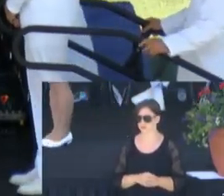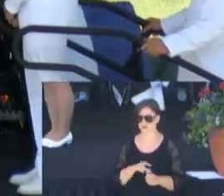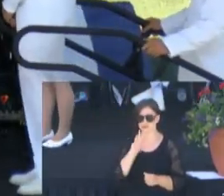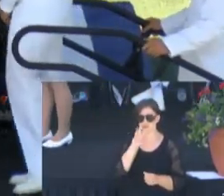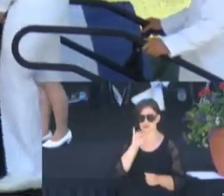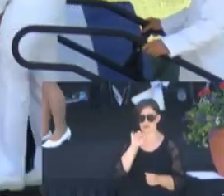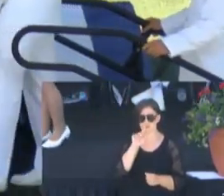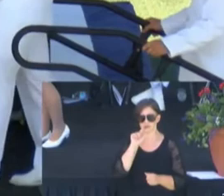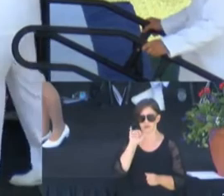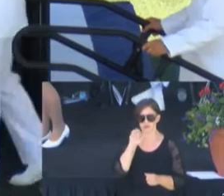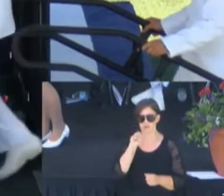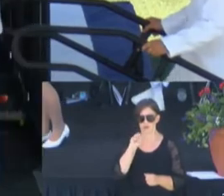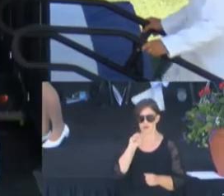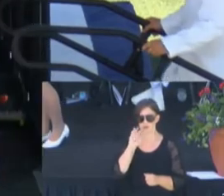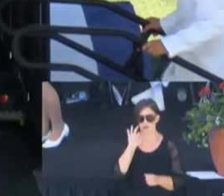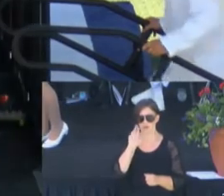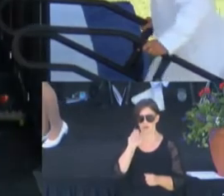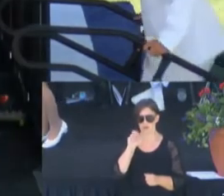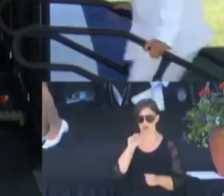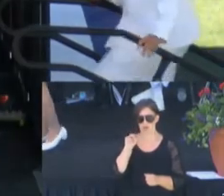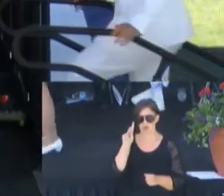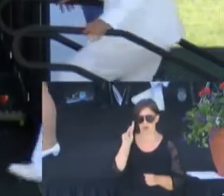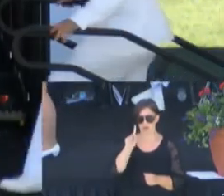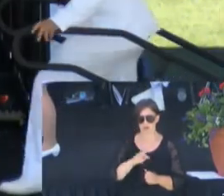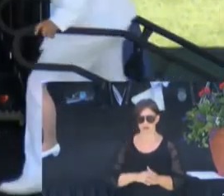William Frank Helger II.